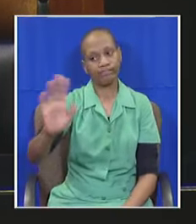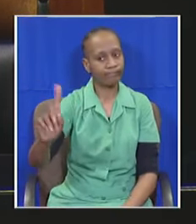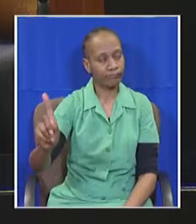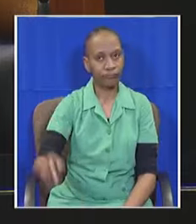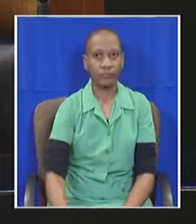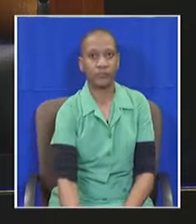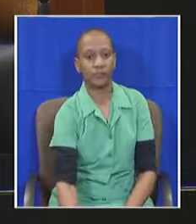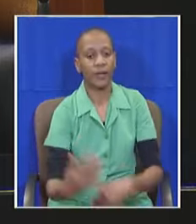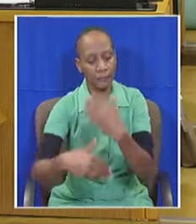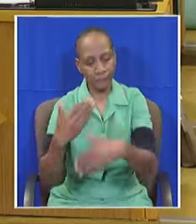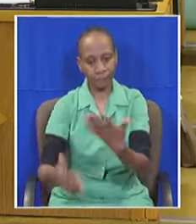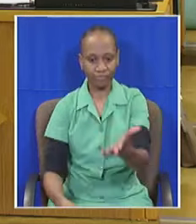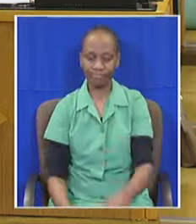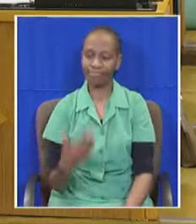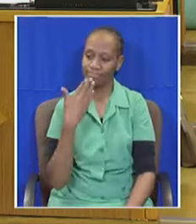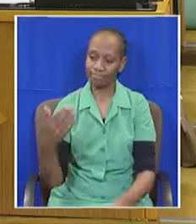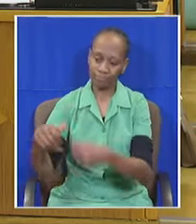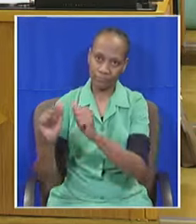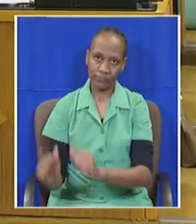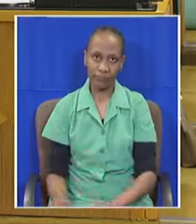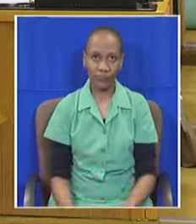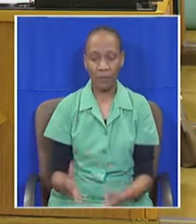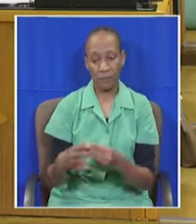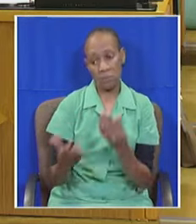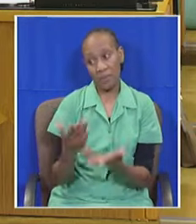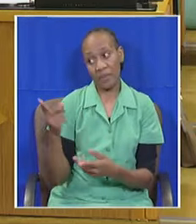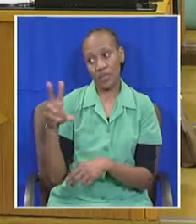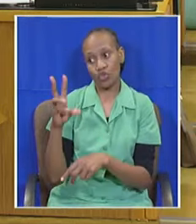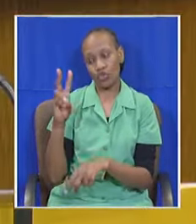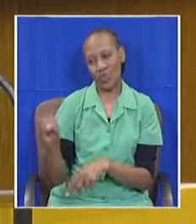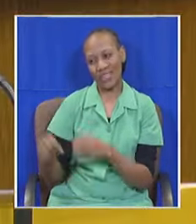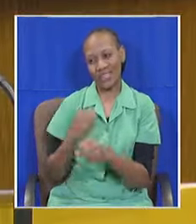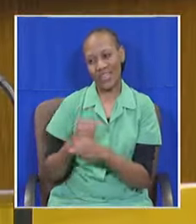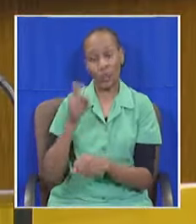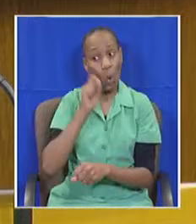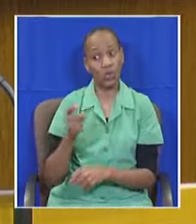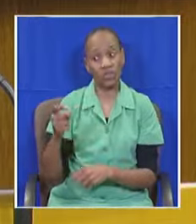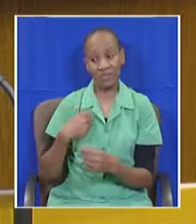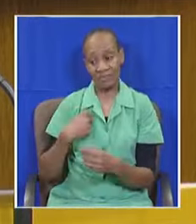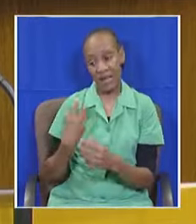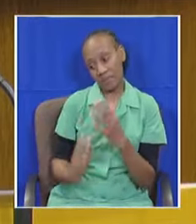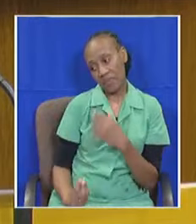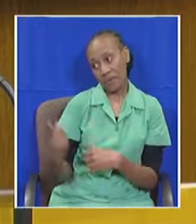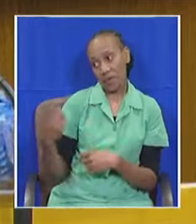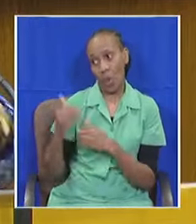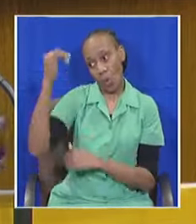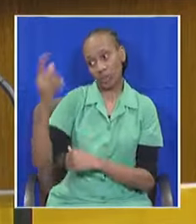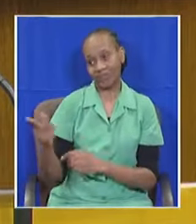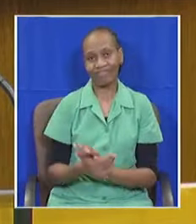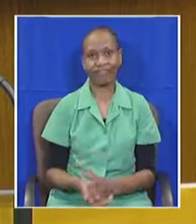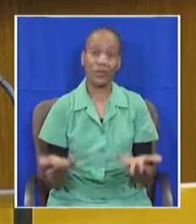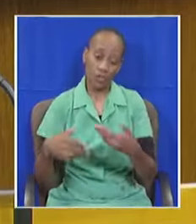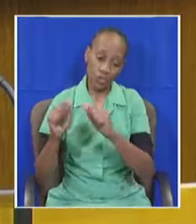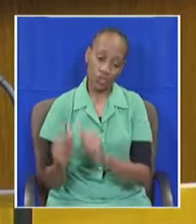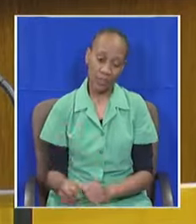Just continue, honorable member. Thank you, Chairperson. He's probably 20 years older than me, so it's possible. Honorable Chairperson, we will